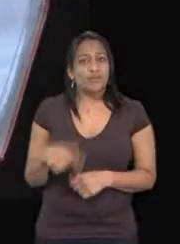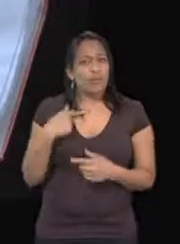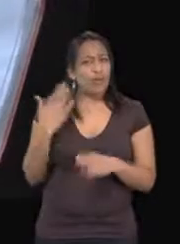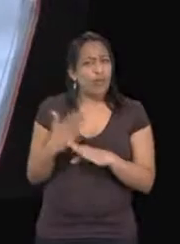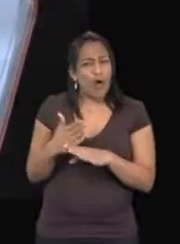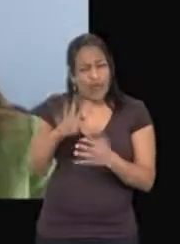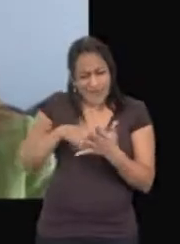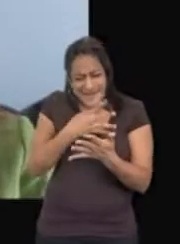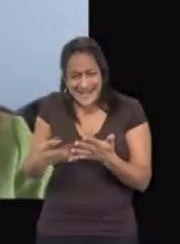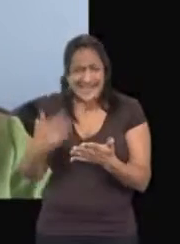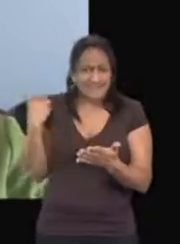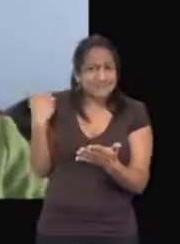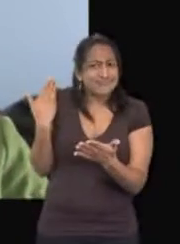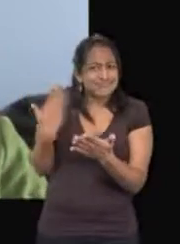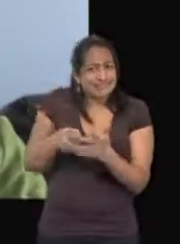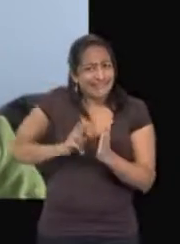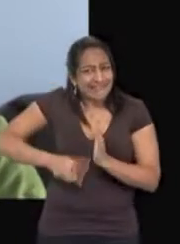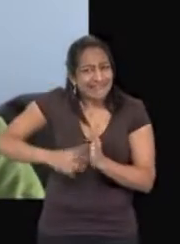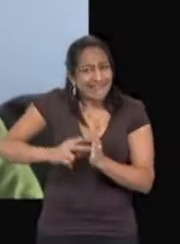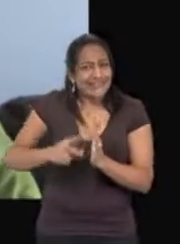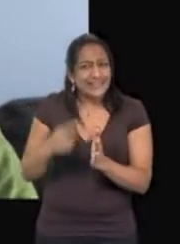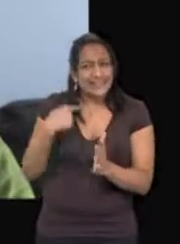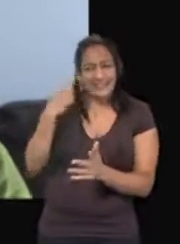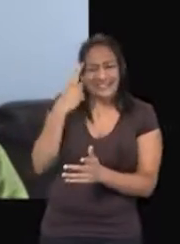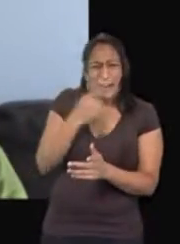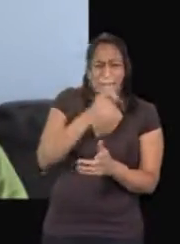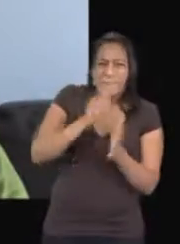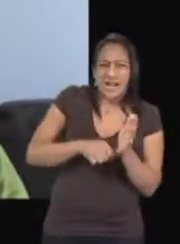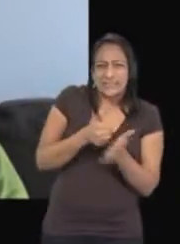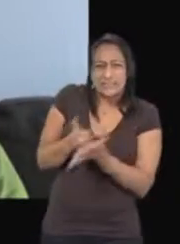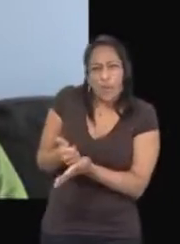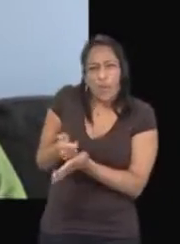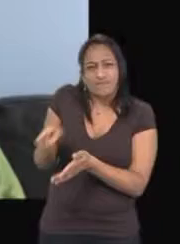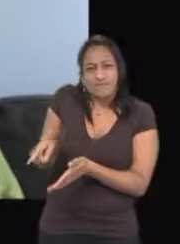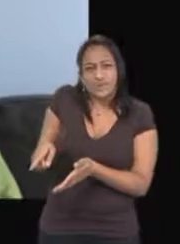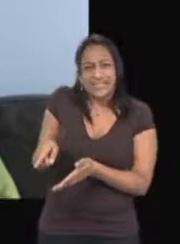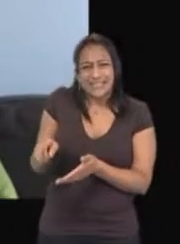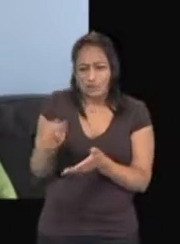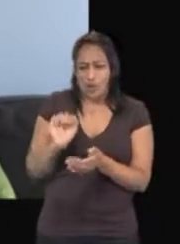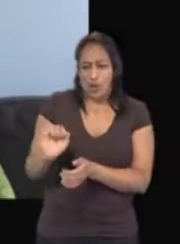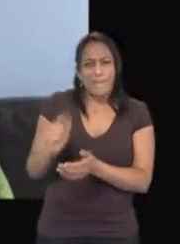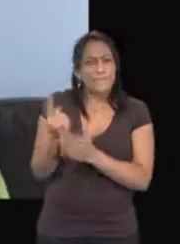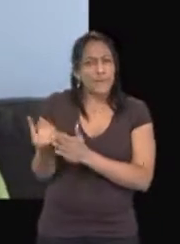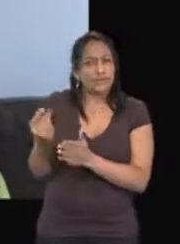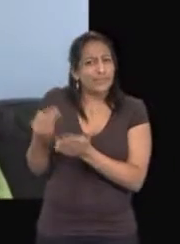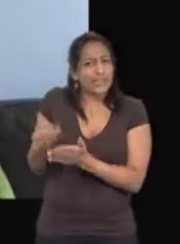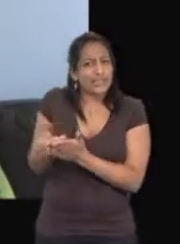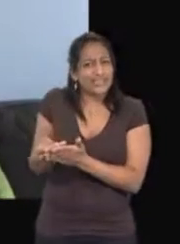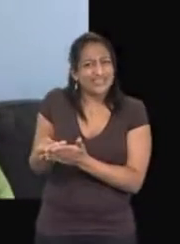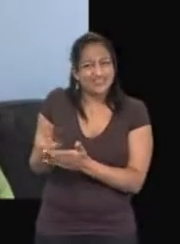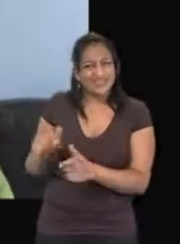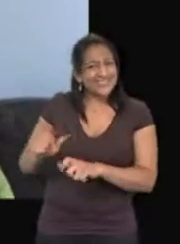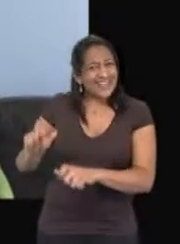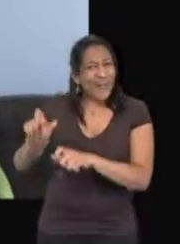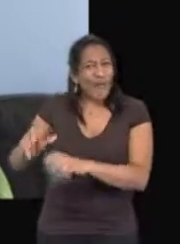time, haven't we? And initially we were thinking of buying support for Jennie with her personal budget, and Jennie's still staying